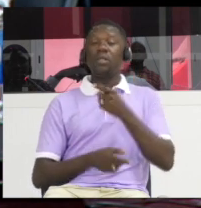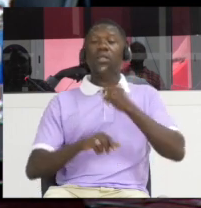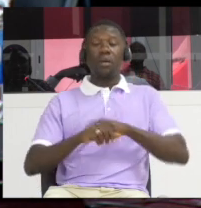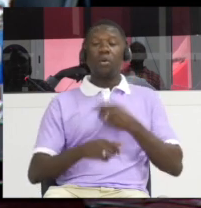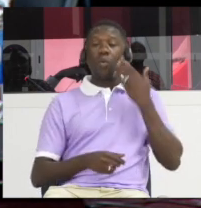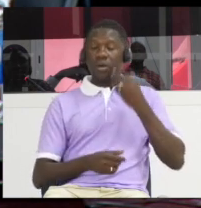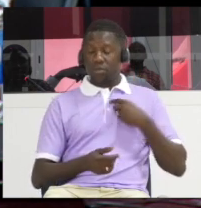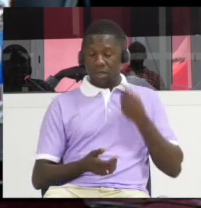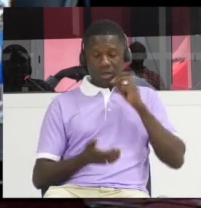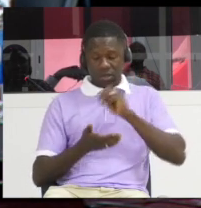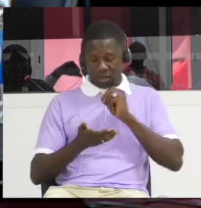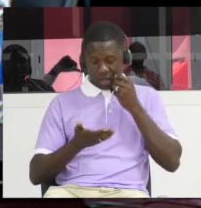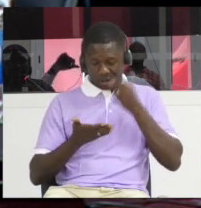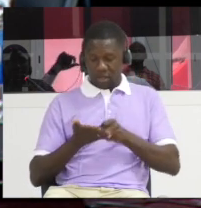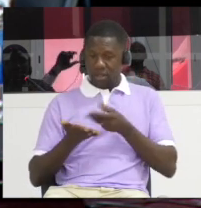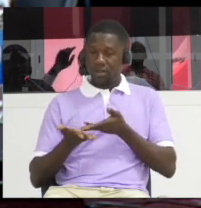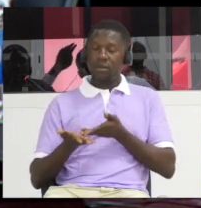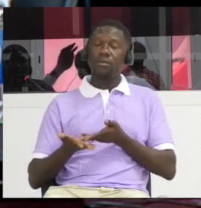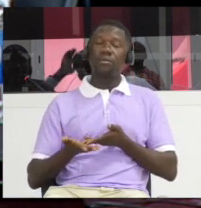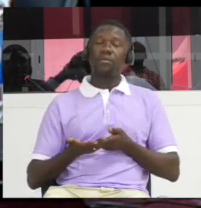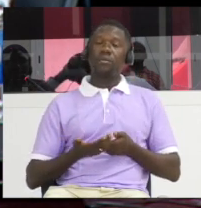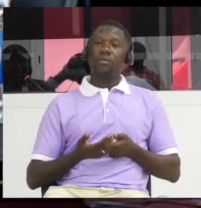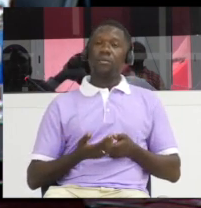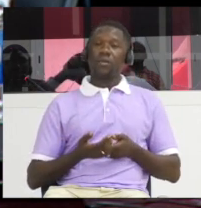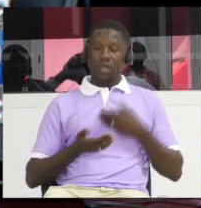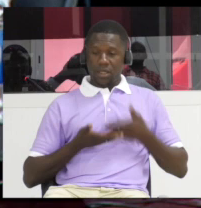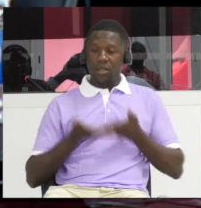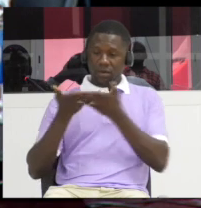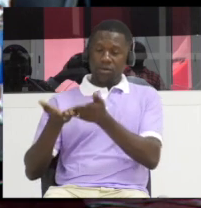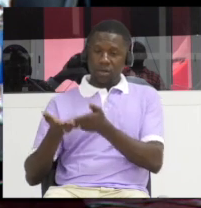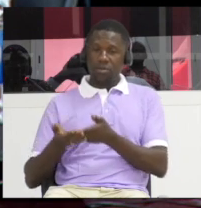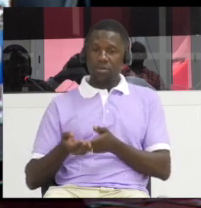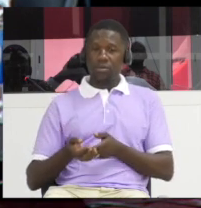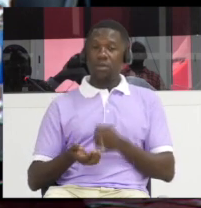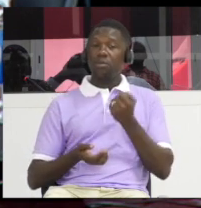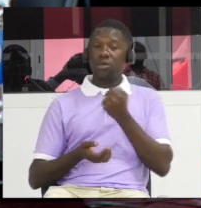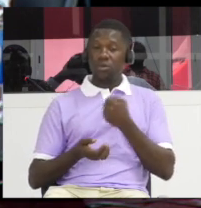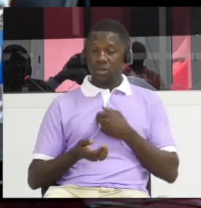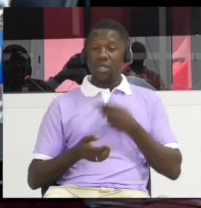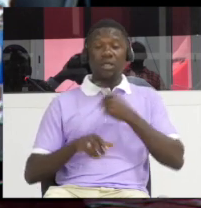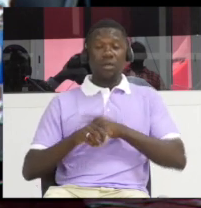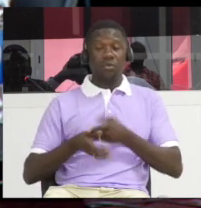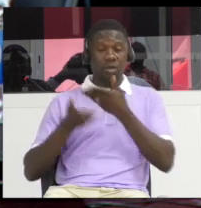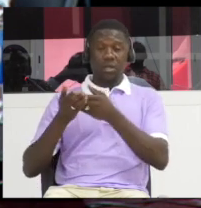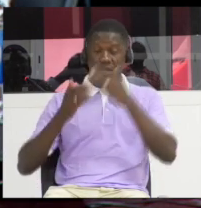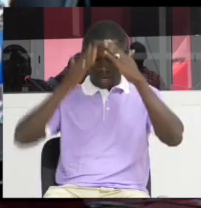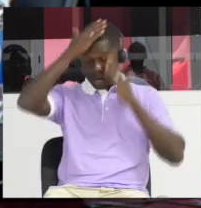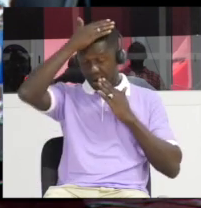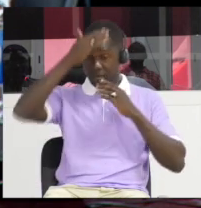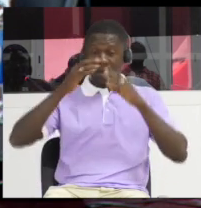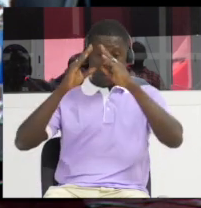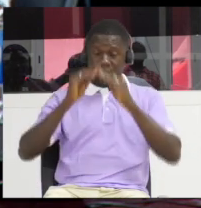when we wrote this letter and gave it to him because he was at Army